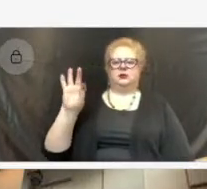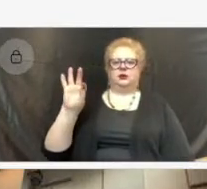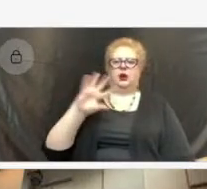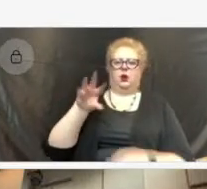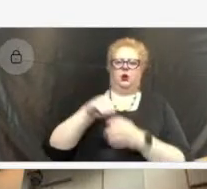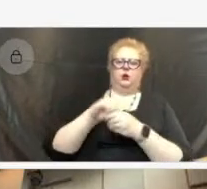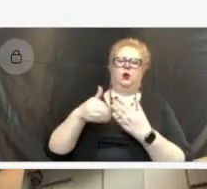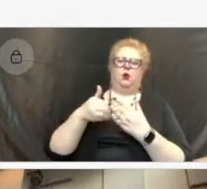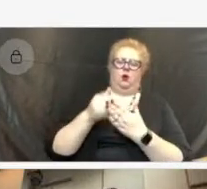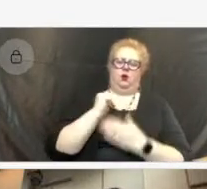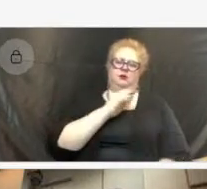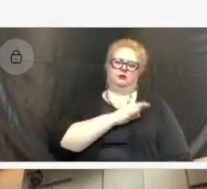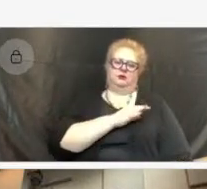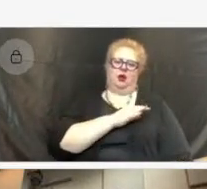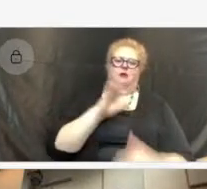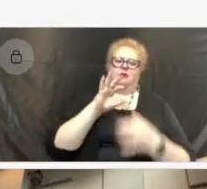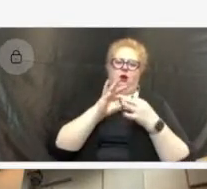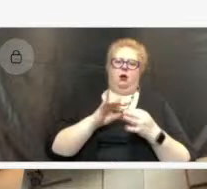and conditions.